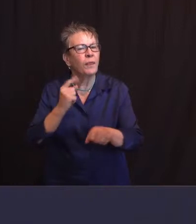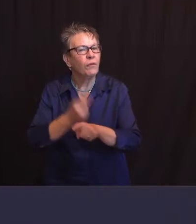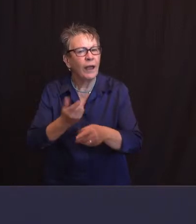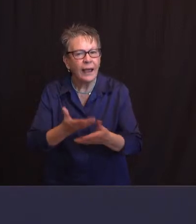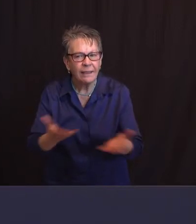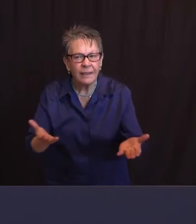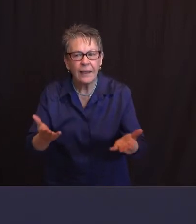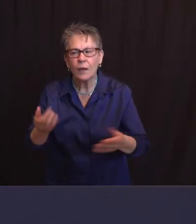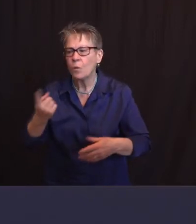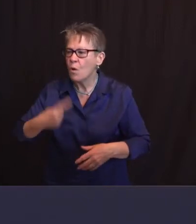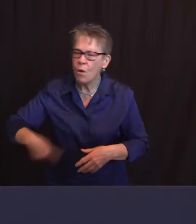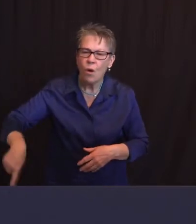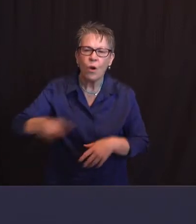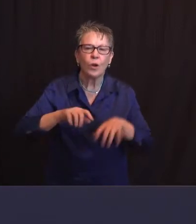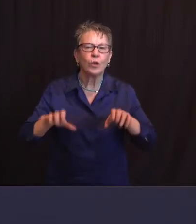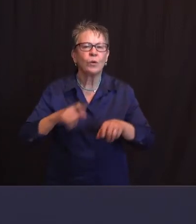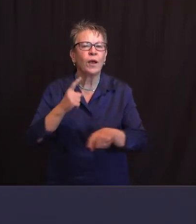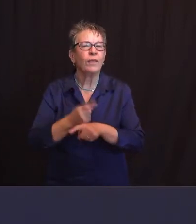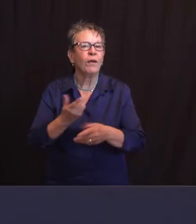thousands of establishments.